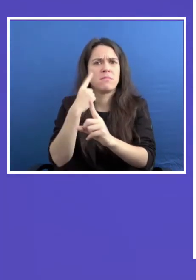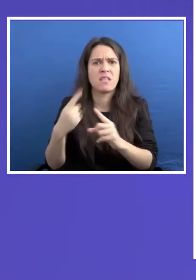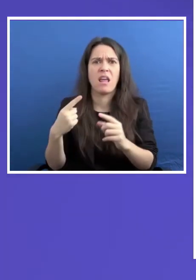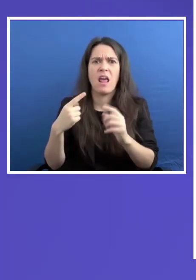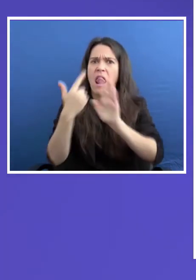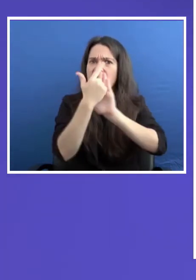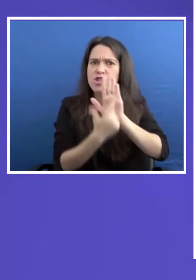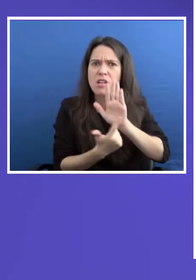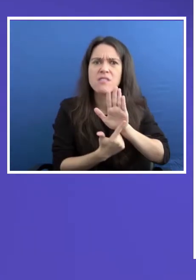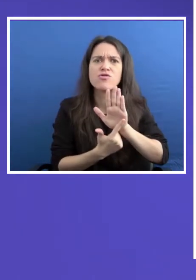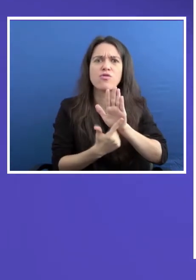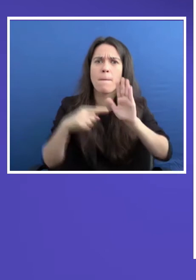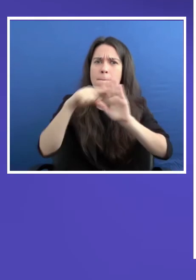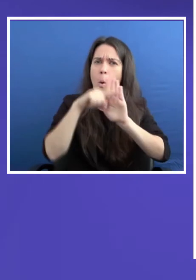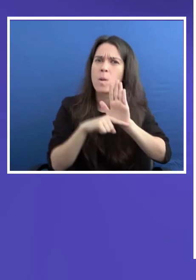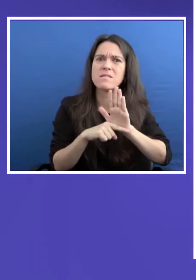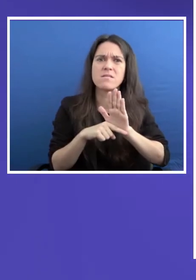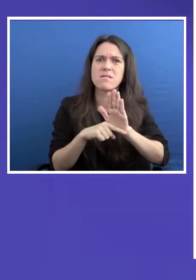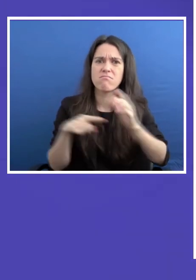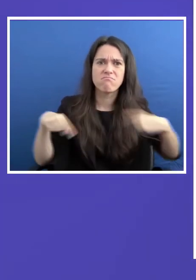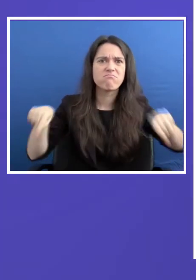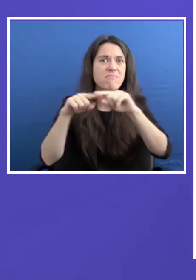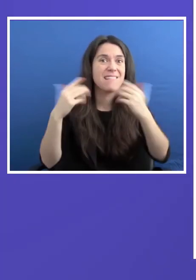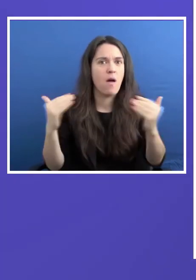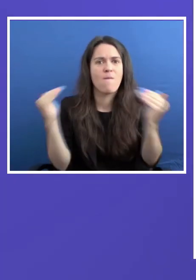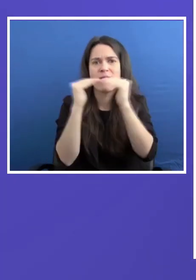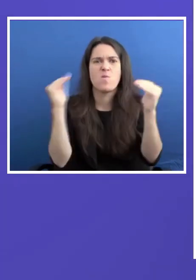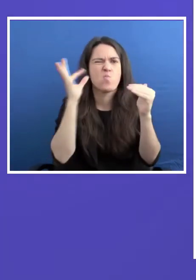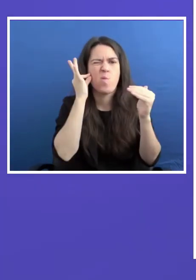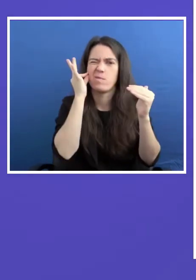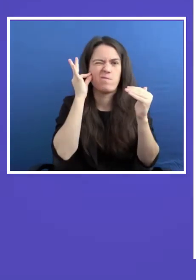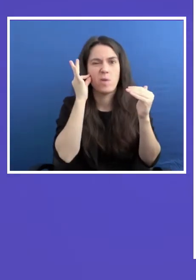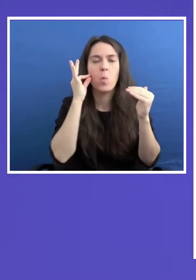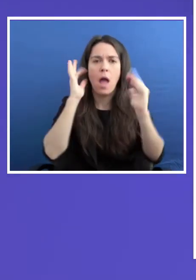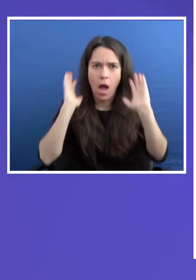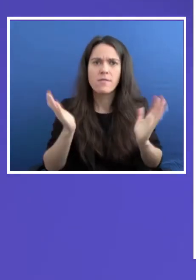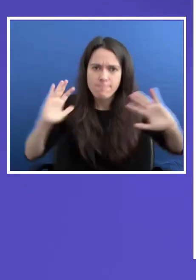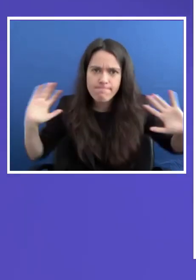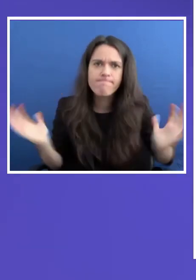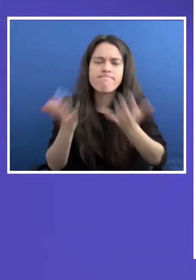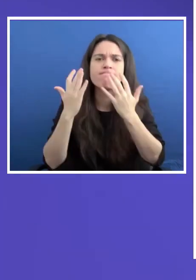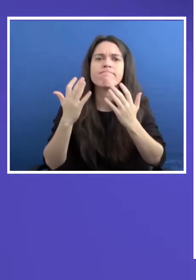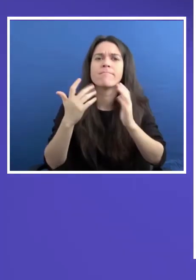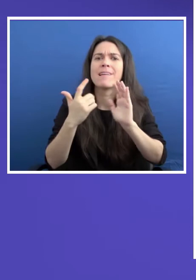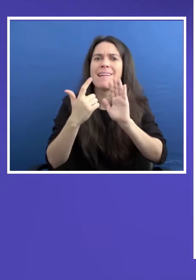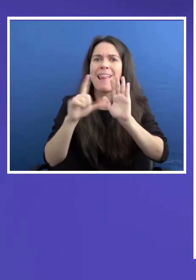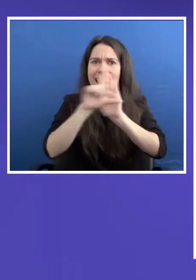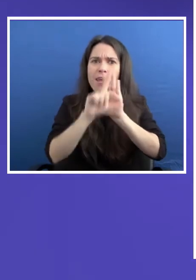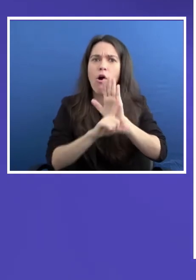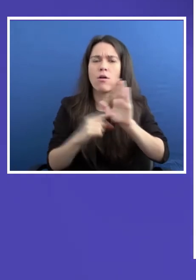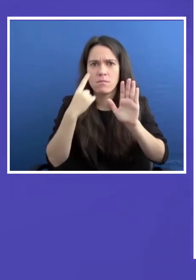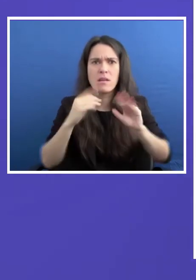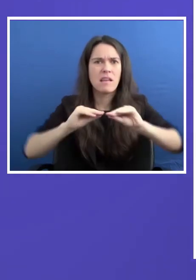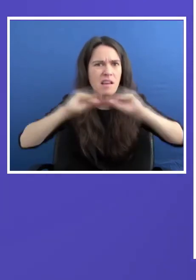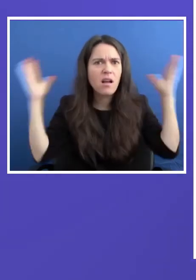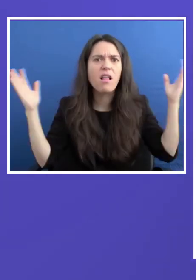and the policies that are not fair towards women. We must have a legal text that criminalizes all the types and forms of violence. That's